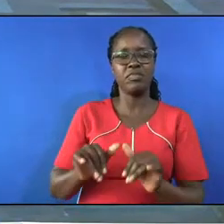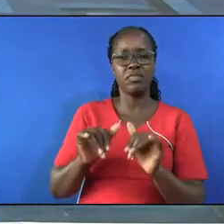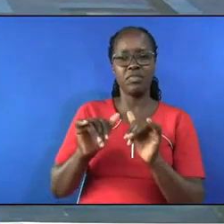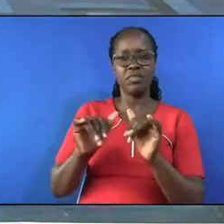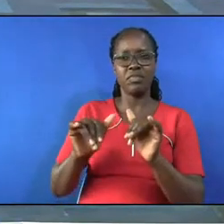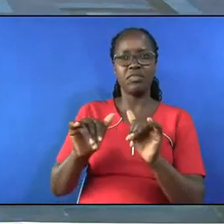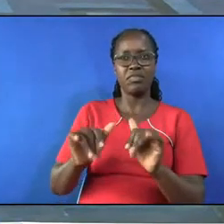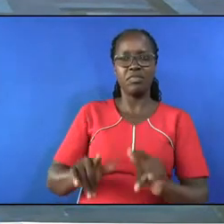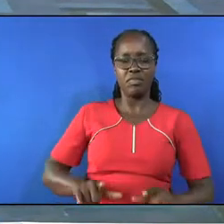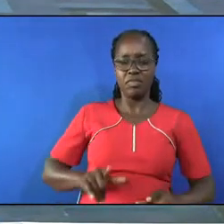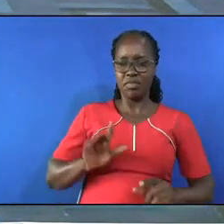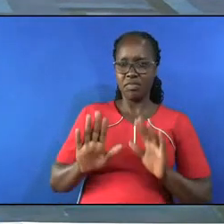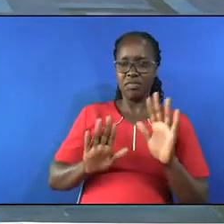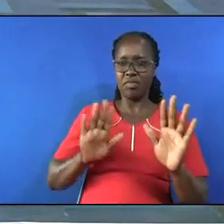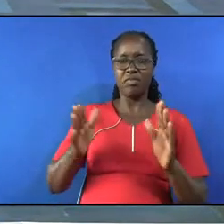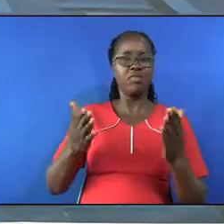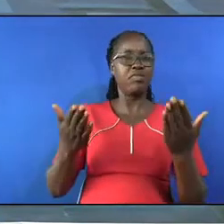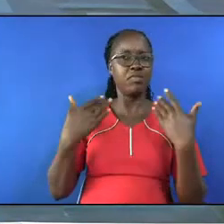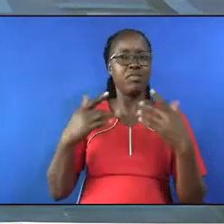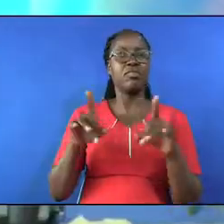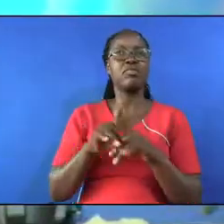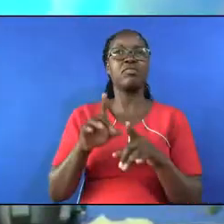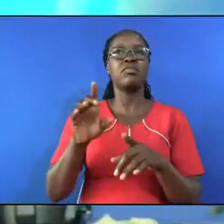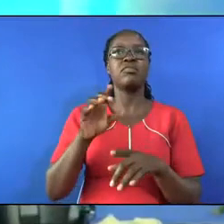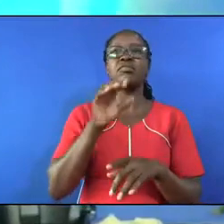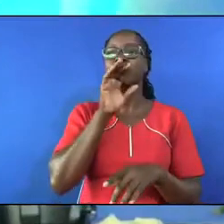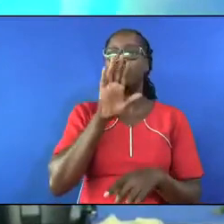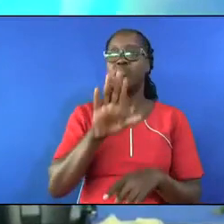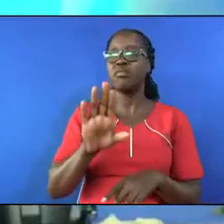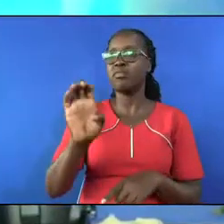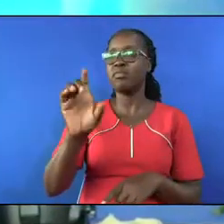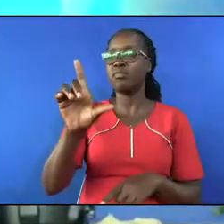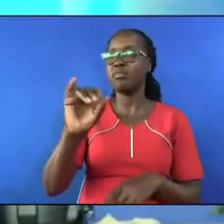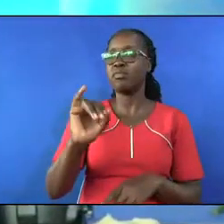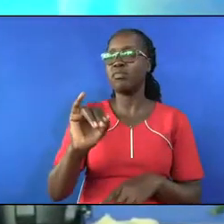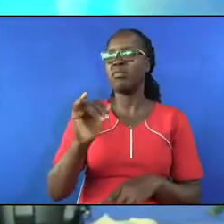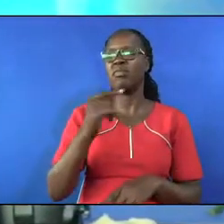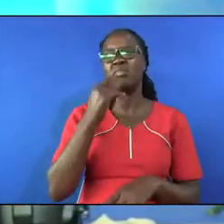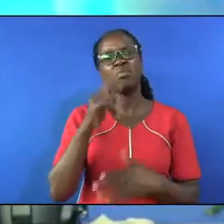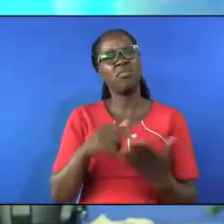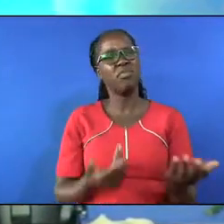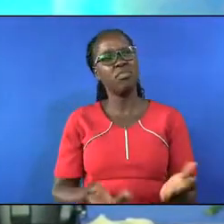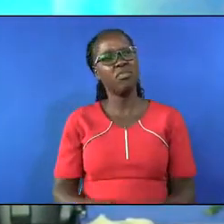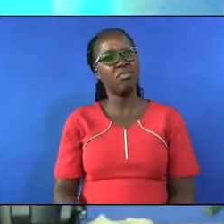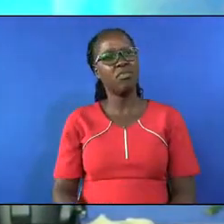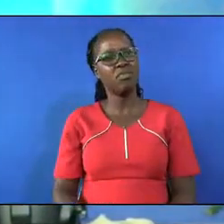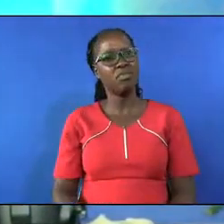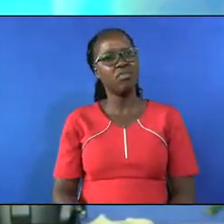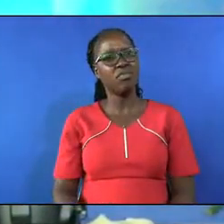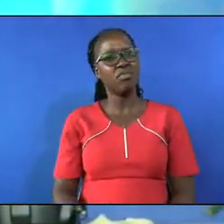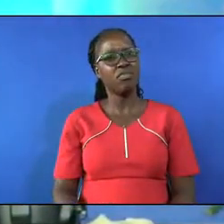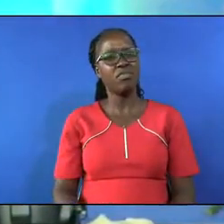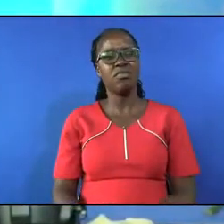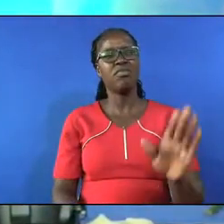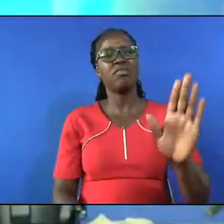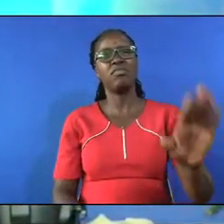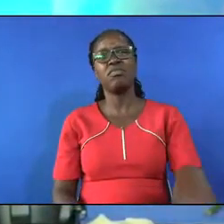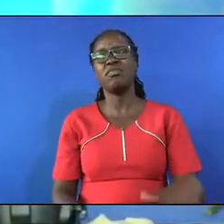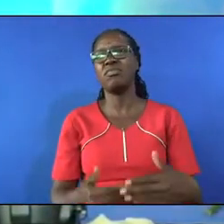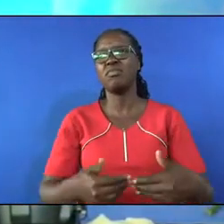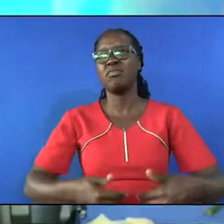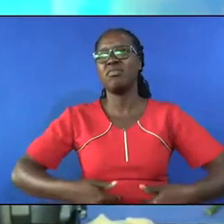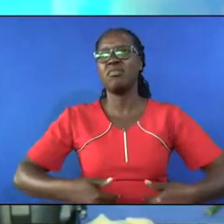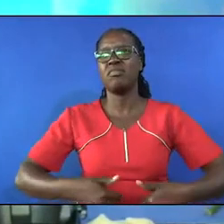during their entire lifetime, just like the sons of Eli. Do you know what the man of God said? This is so sad. I want us to